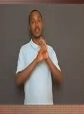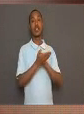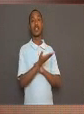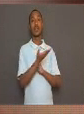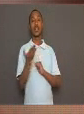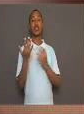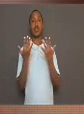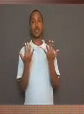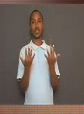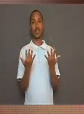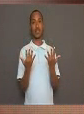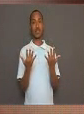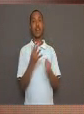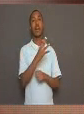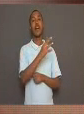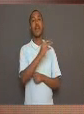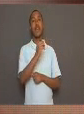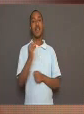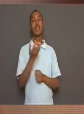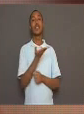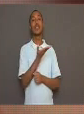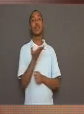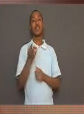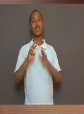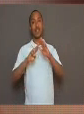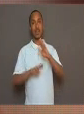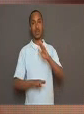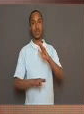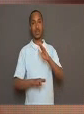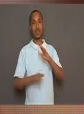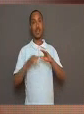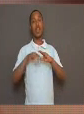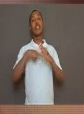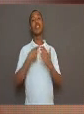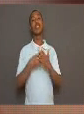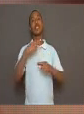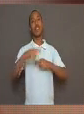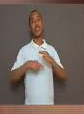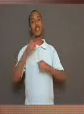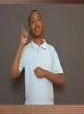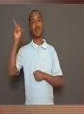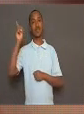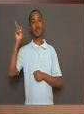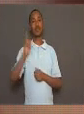substance oxidized, and the substance reduced in this reaction.